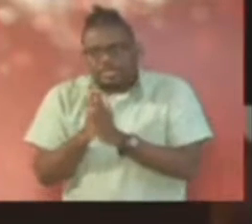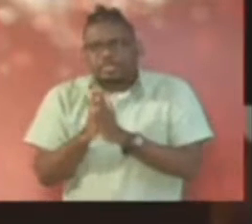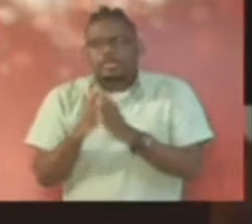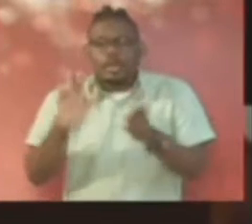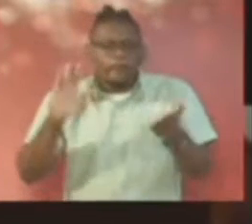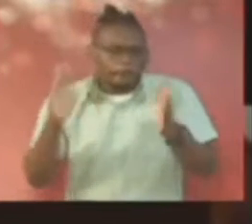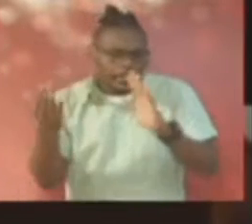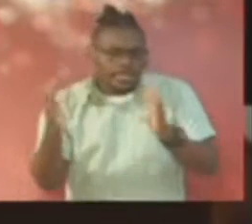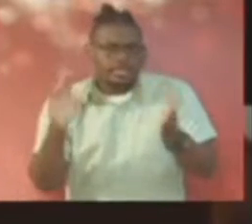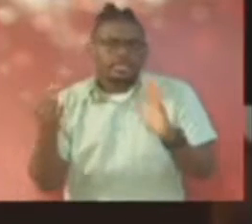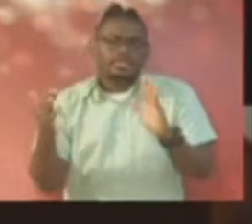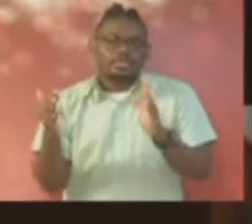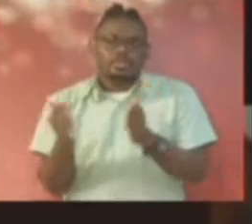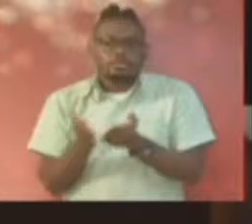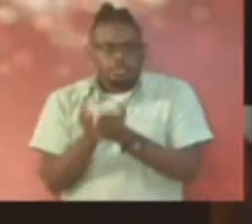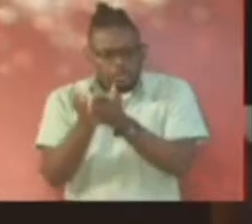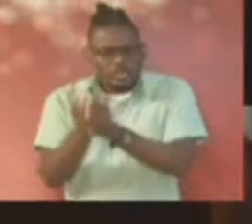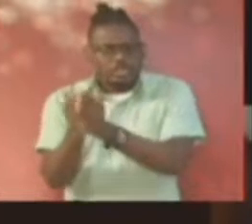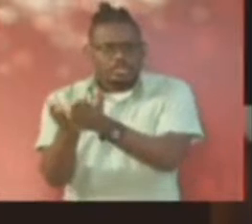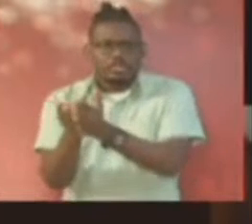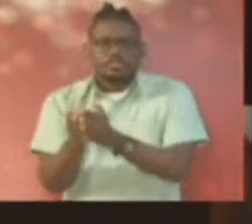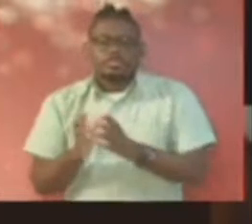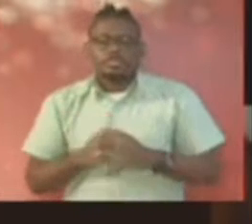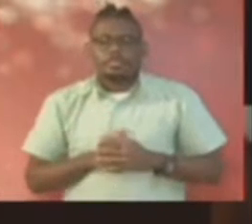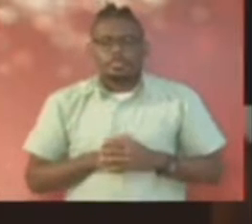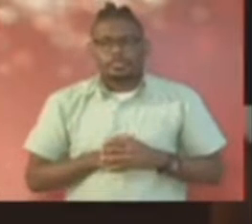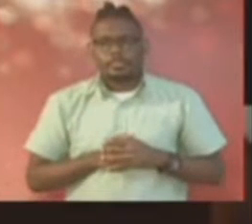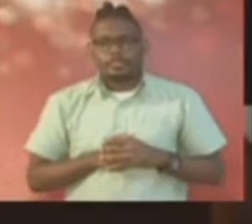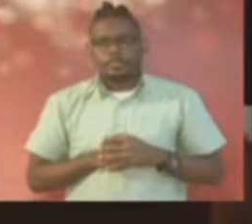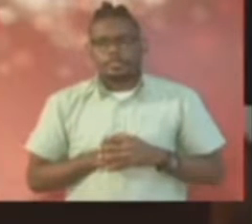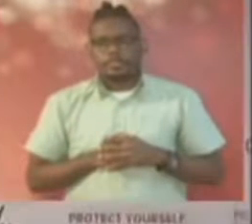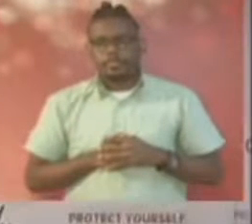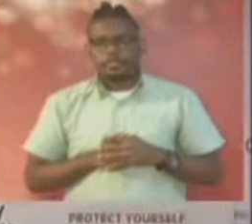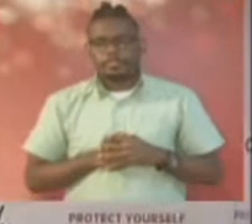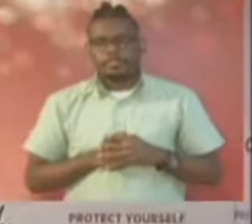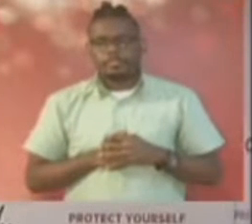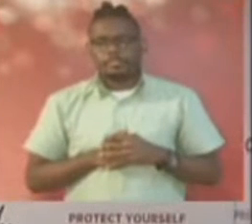ferries between Tobago and Trinidad.